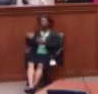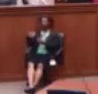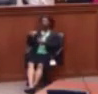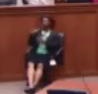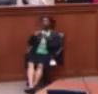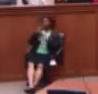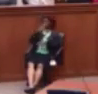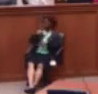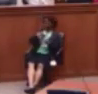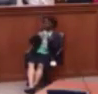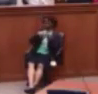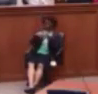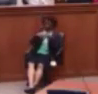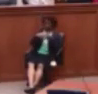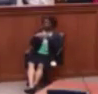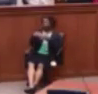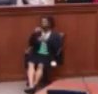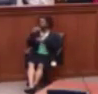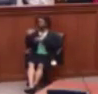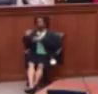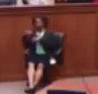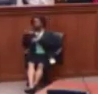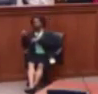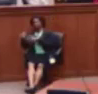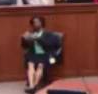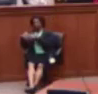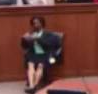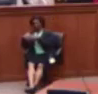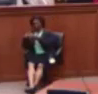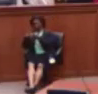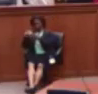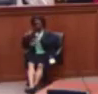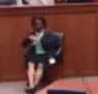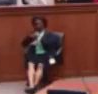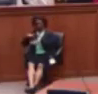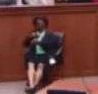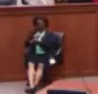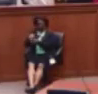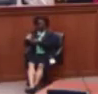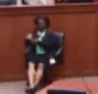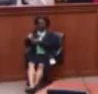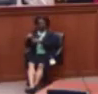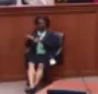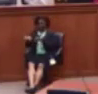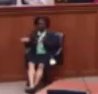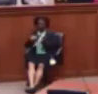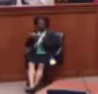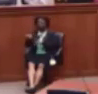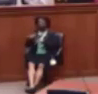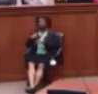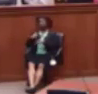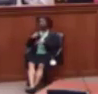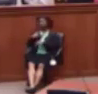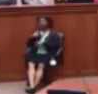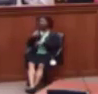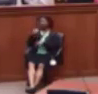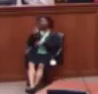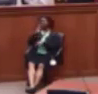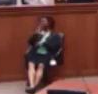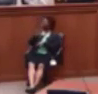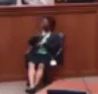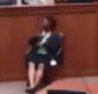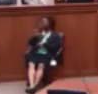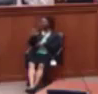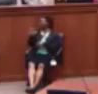African American students versus non-African American students that are on the career diploma. And we have a 65-35%